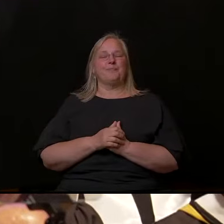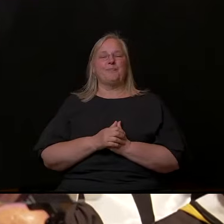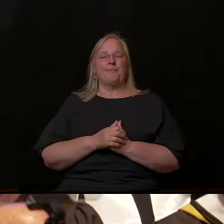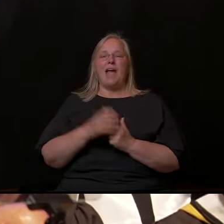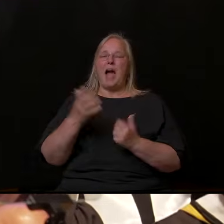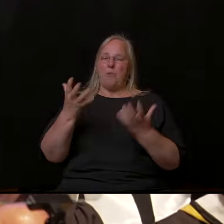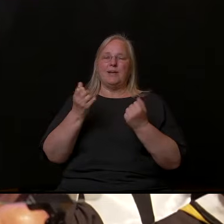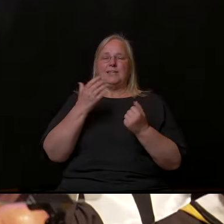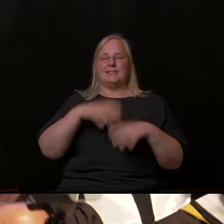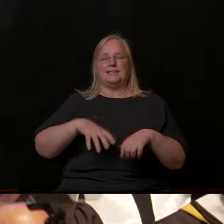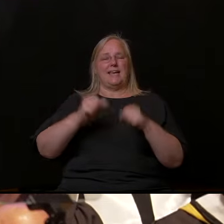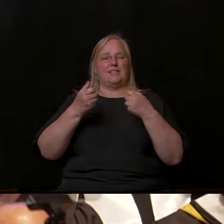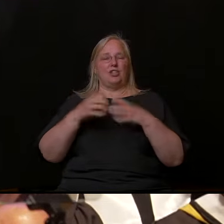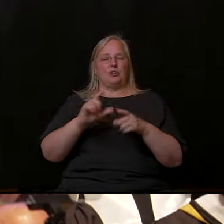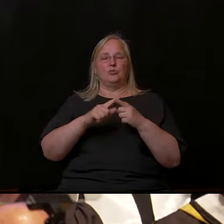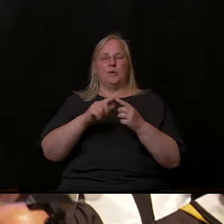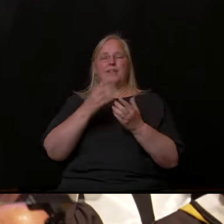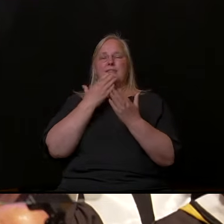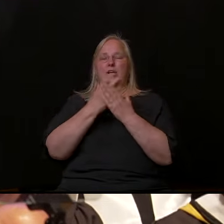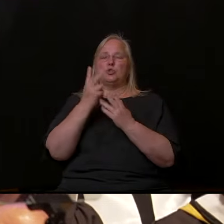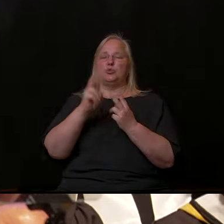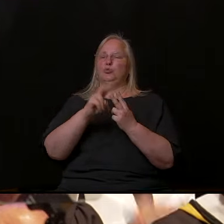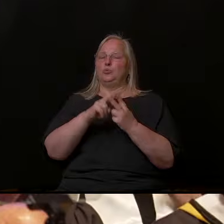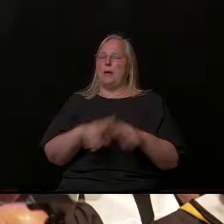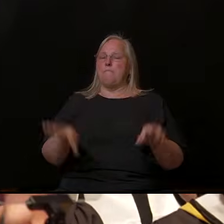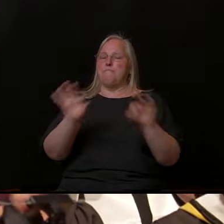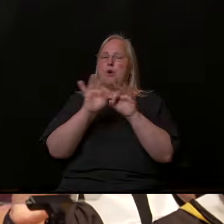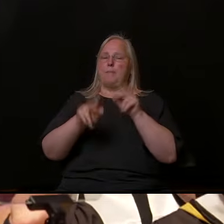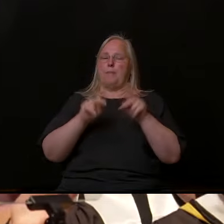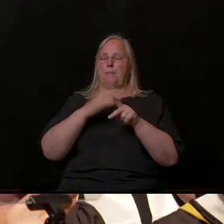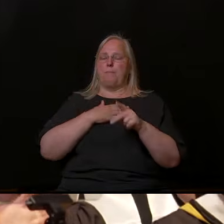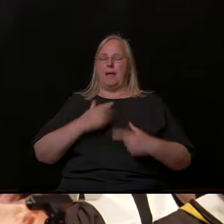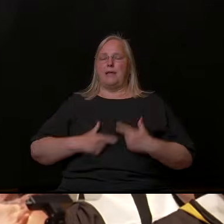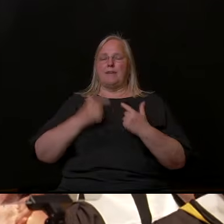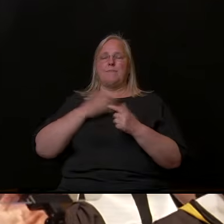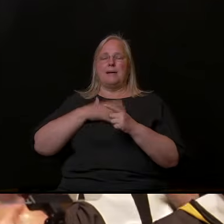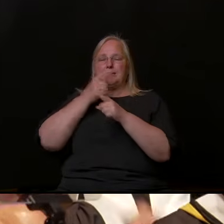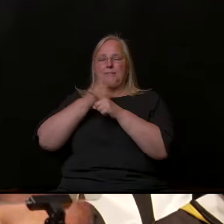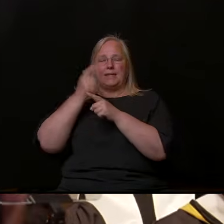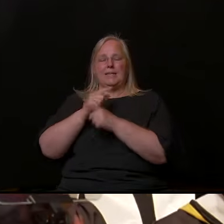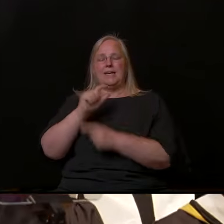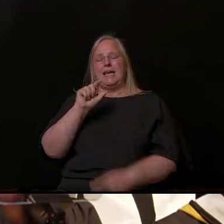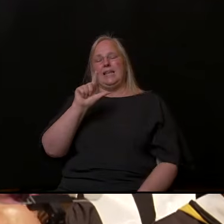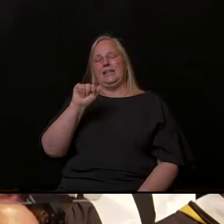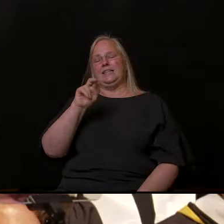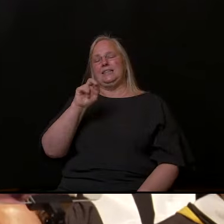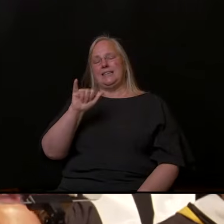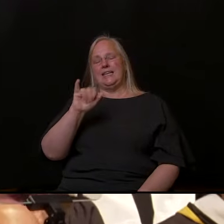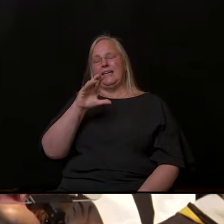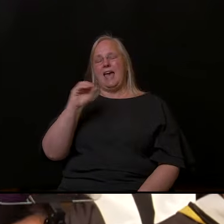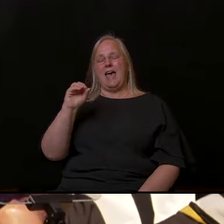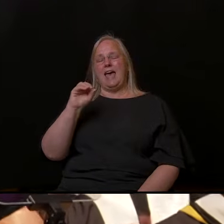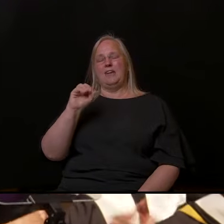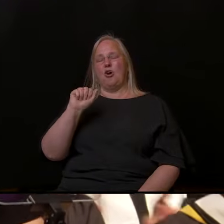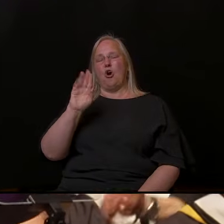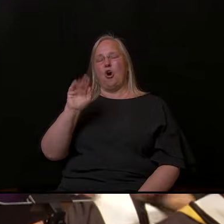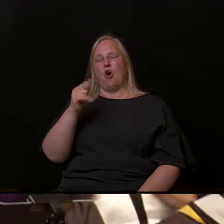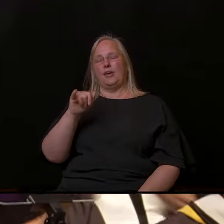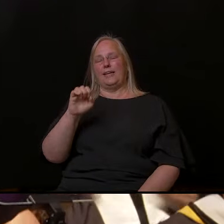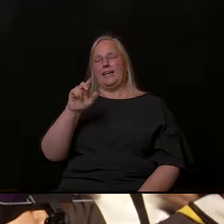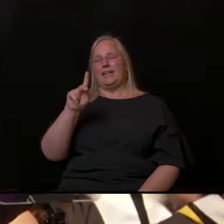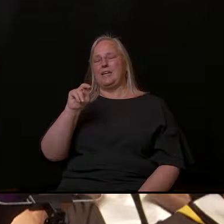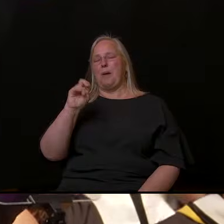And I want to take this chance to thank two very important people in my life. My siblings, Lindsay and Augie Knuffel. Hi, guys. That's